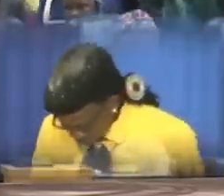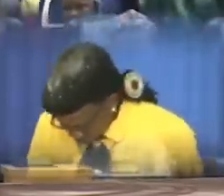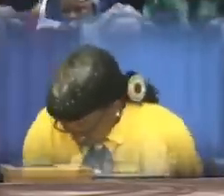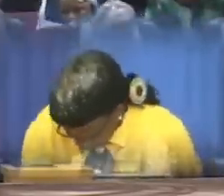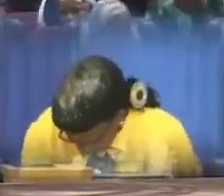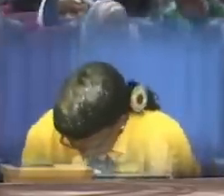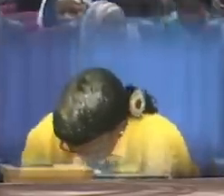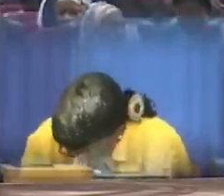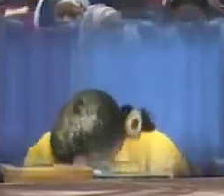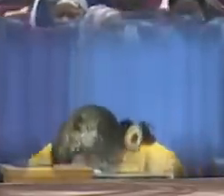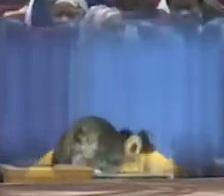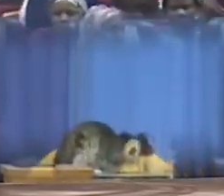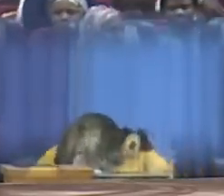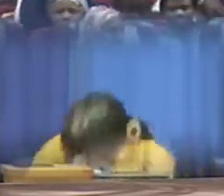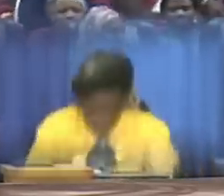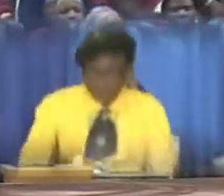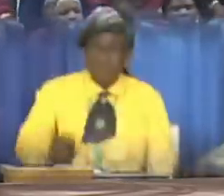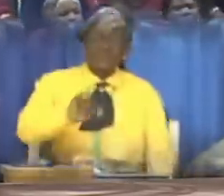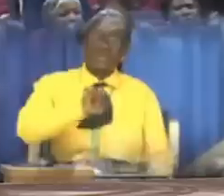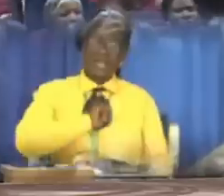please. I just want to